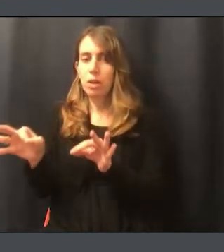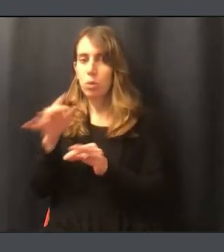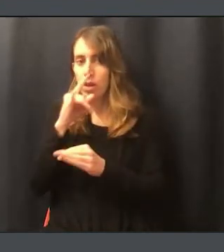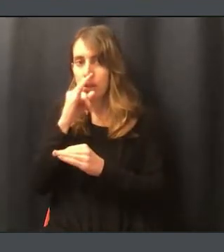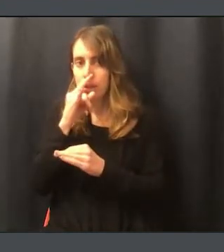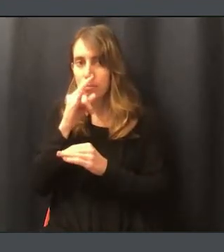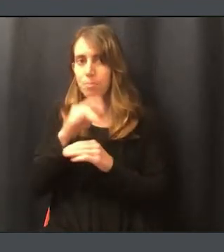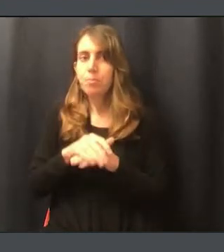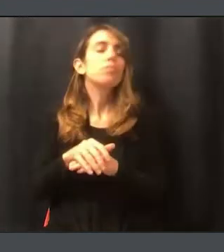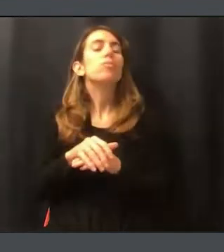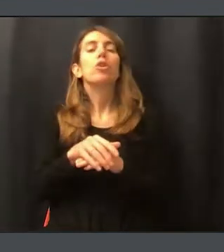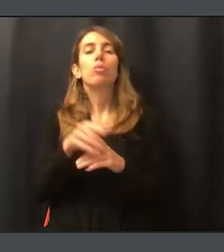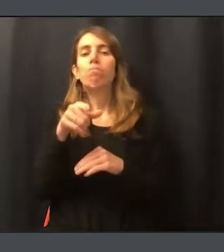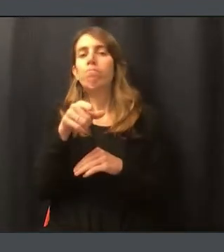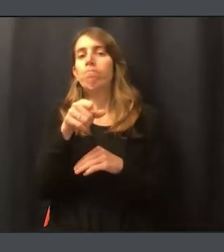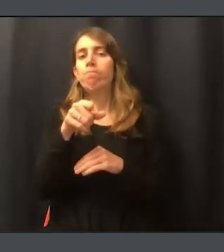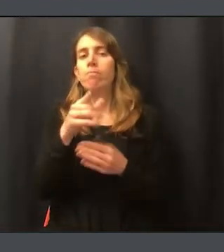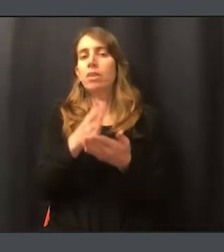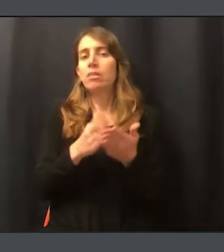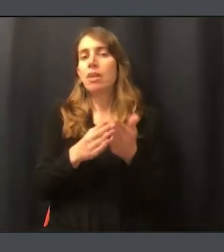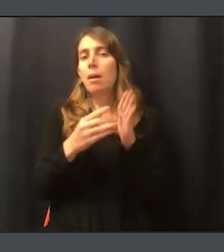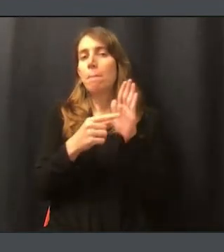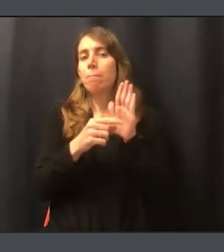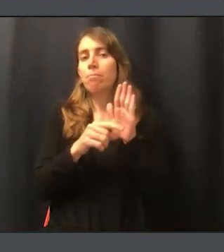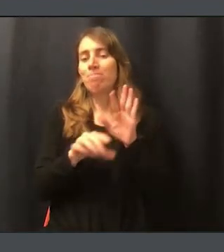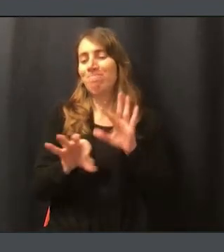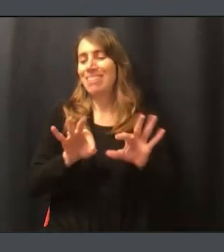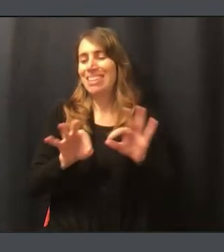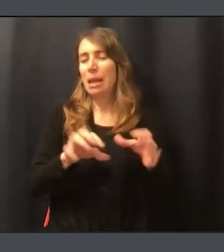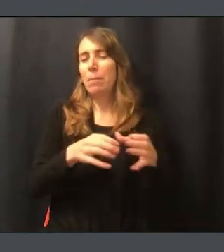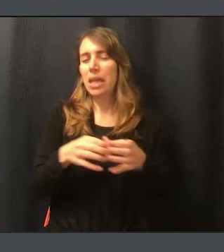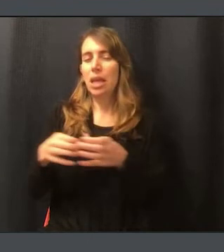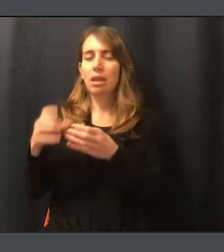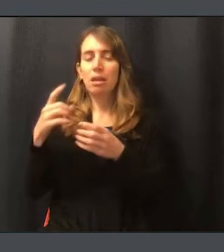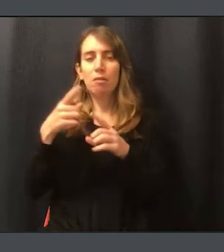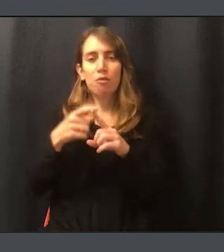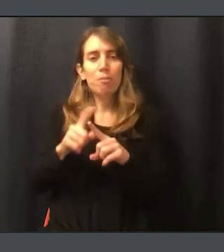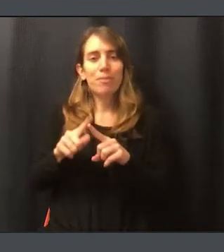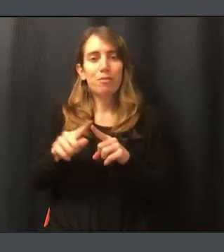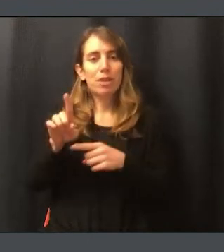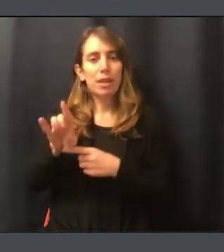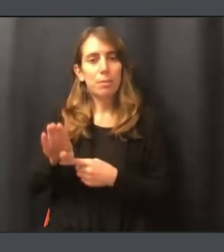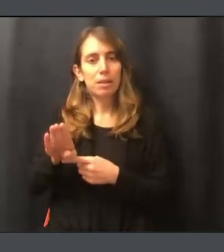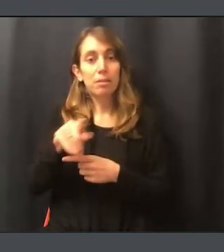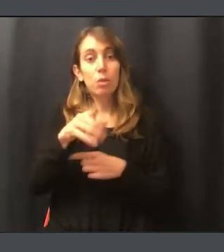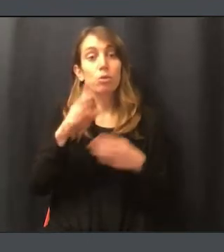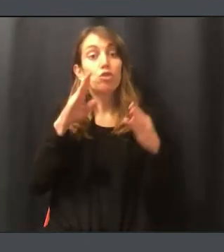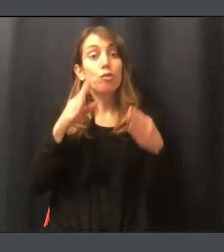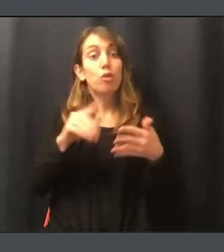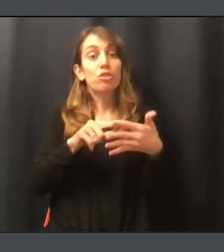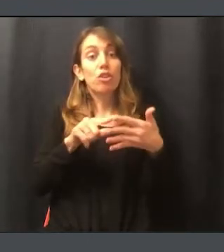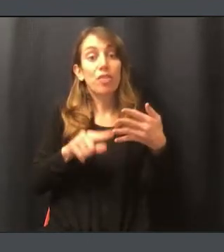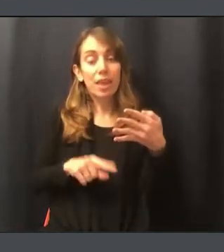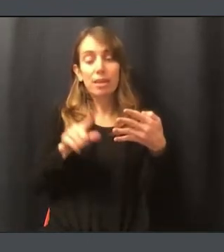some sampling of some of the databases that are available. The one that I want you all to focus on are these. These